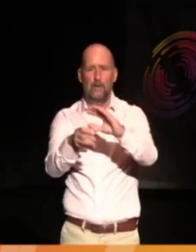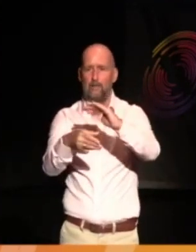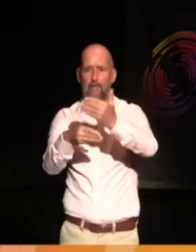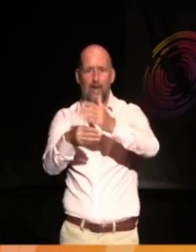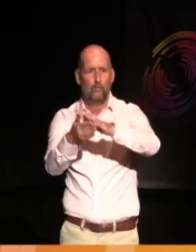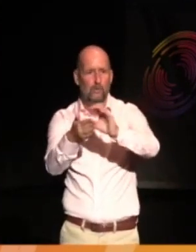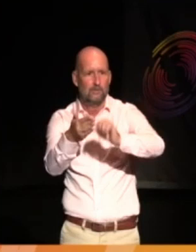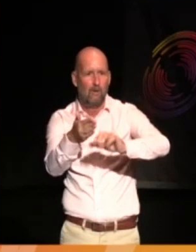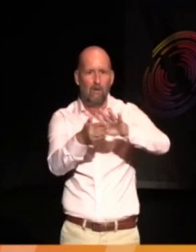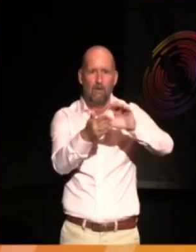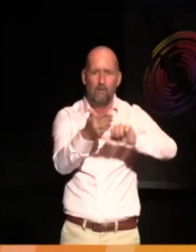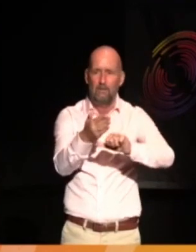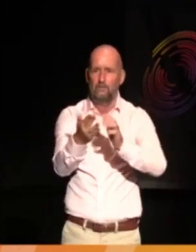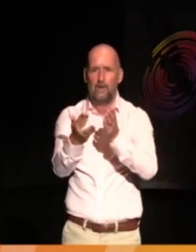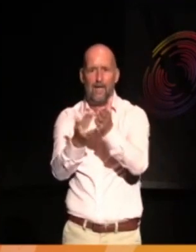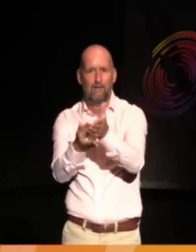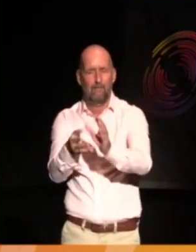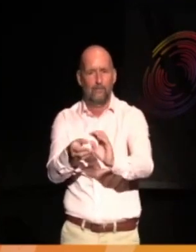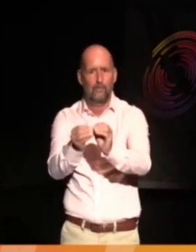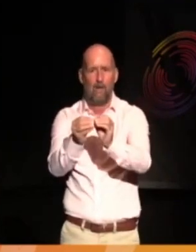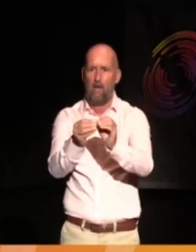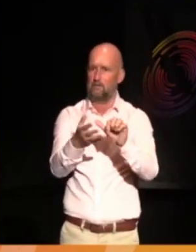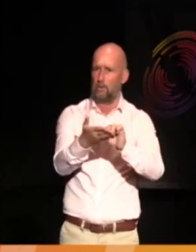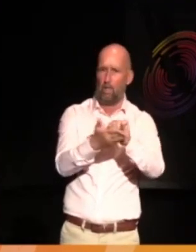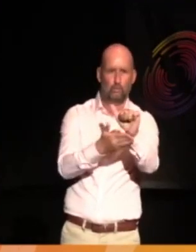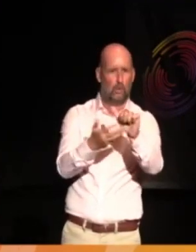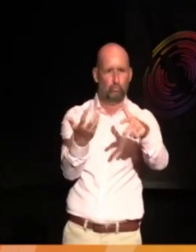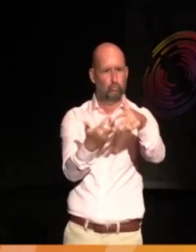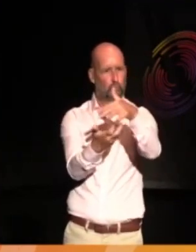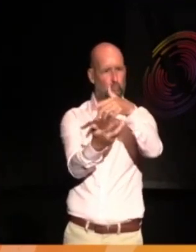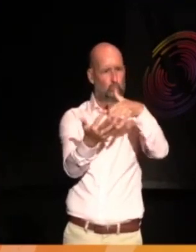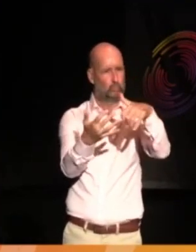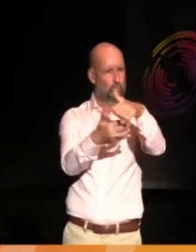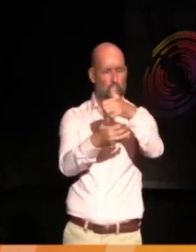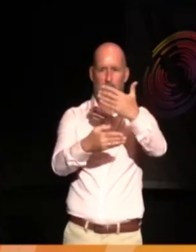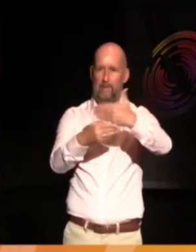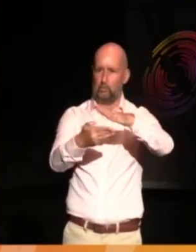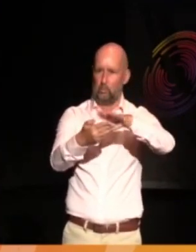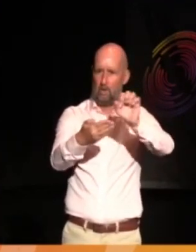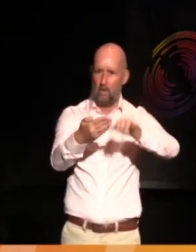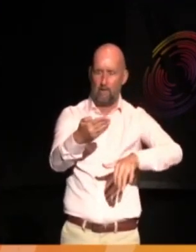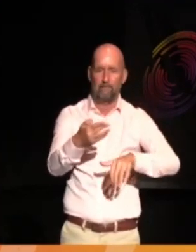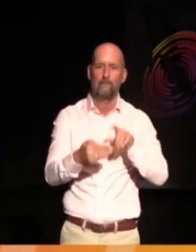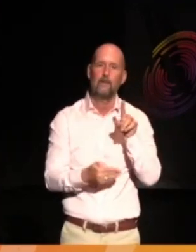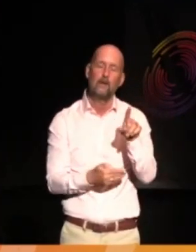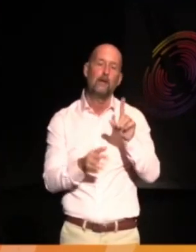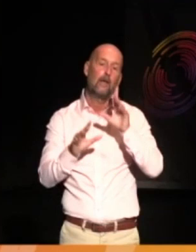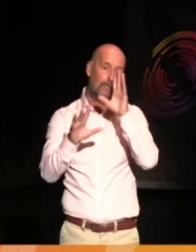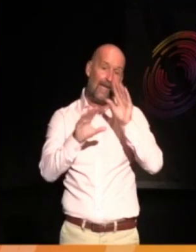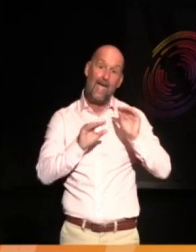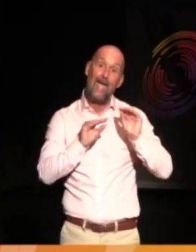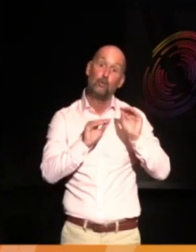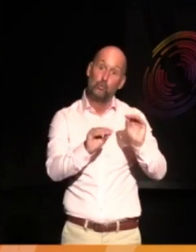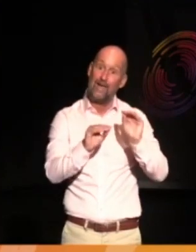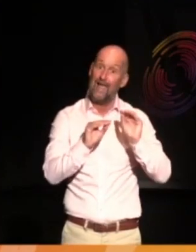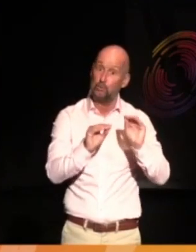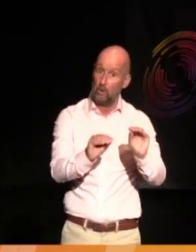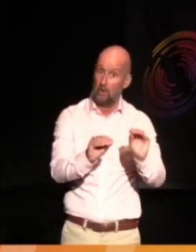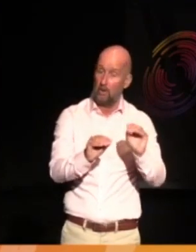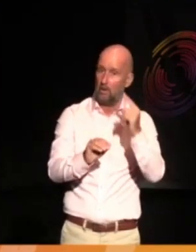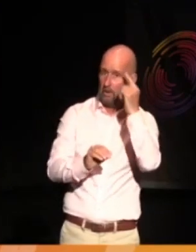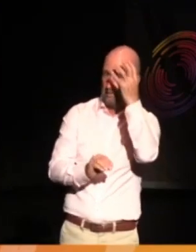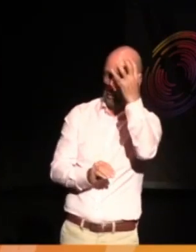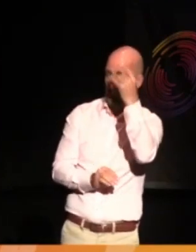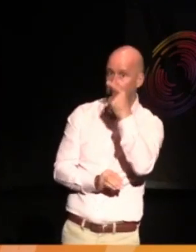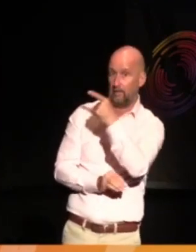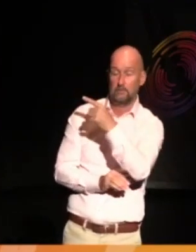through access to art and access to culture. In the education system, my understanding is that the government's either